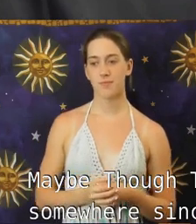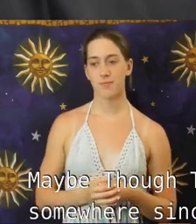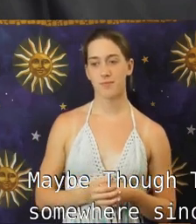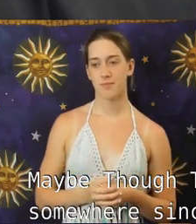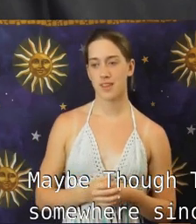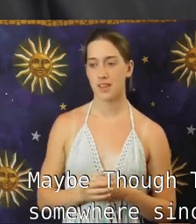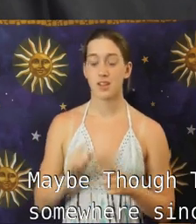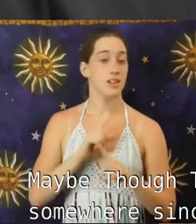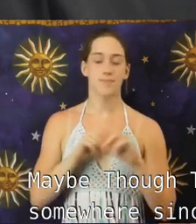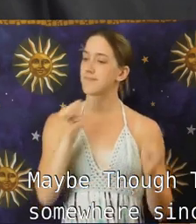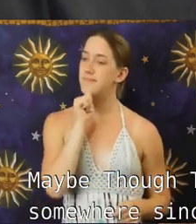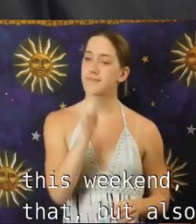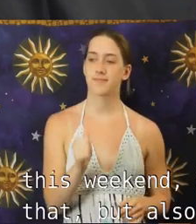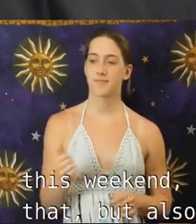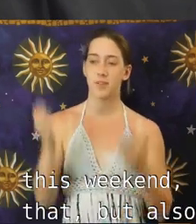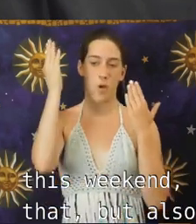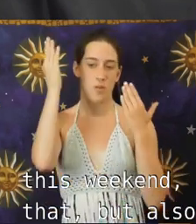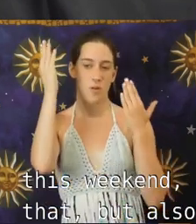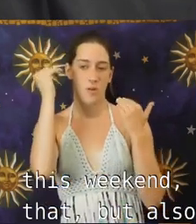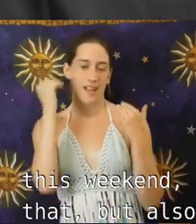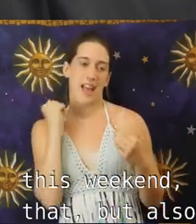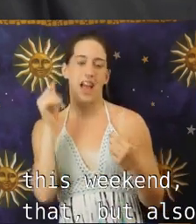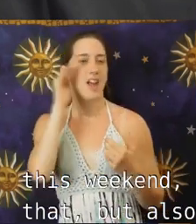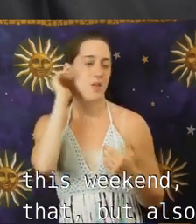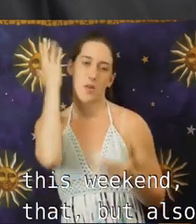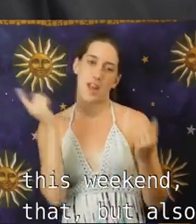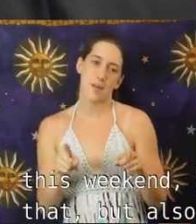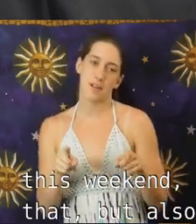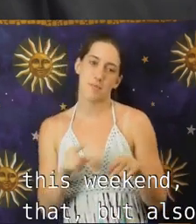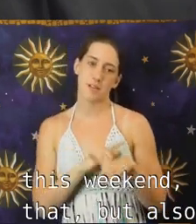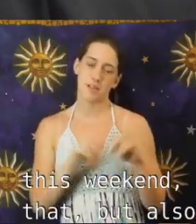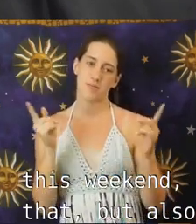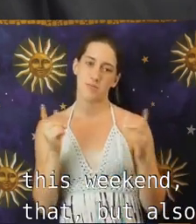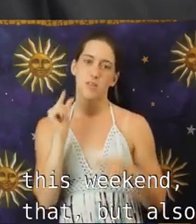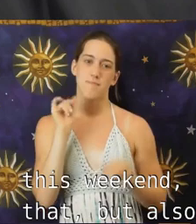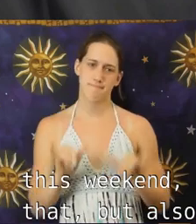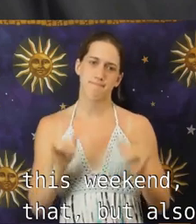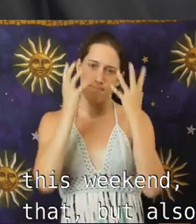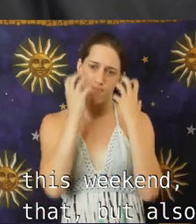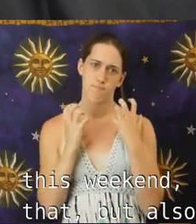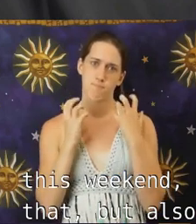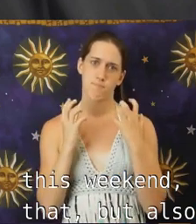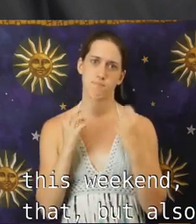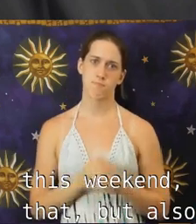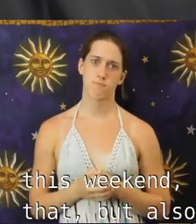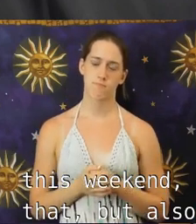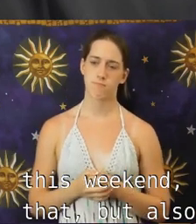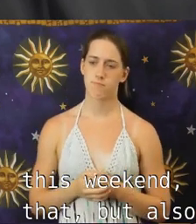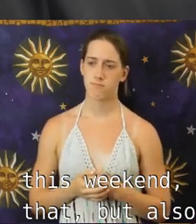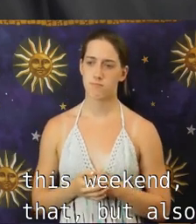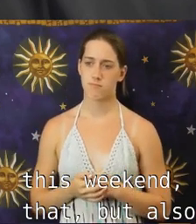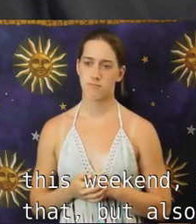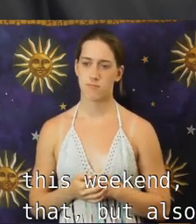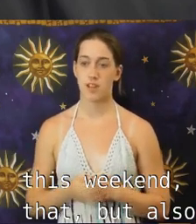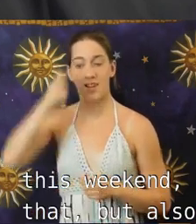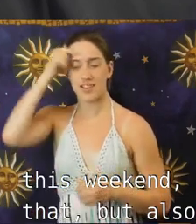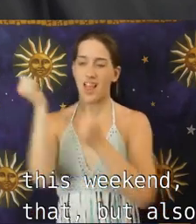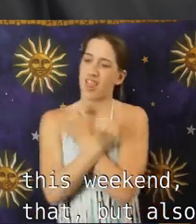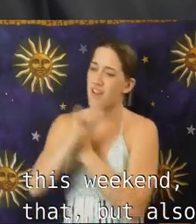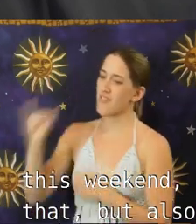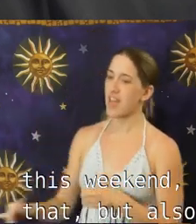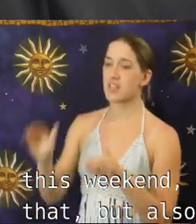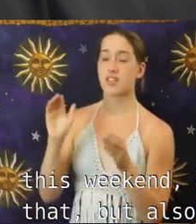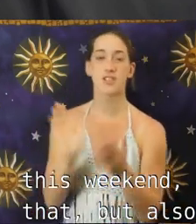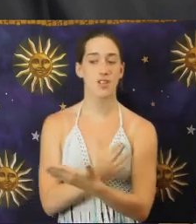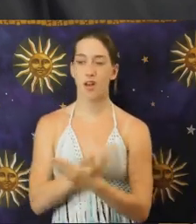since everyone's so hyped on doing covers this weekend, but they didn't do it. And I was expecting that, but also a